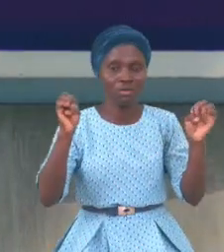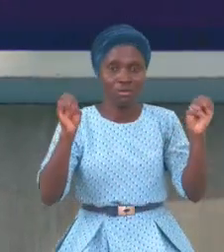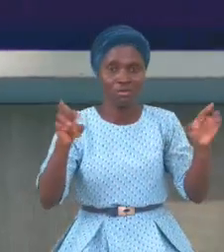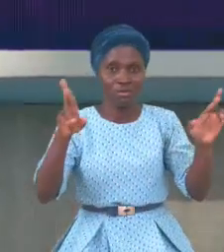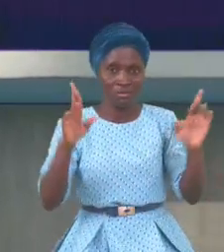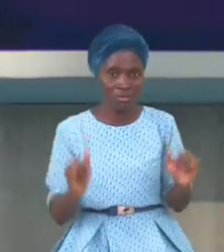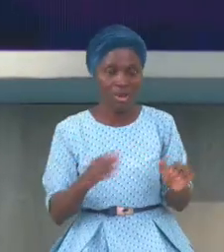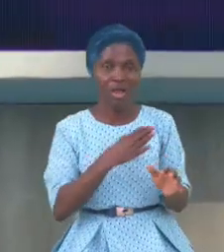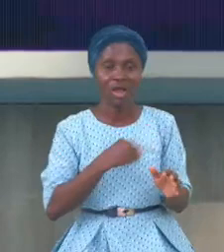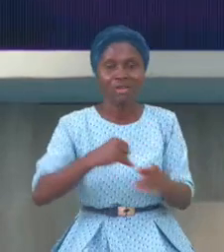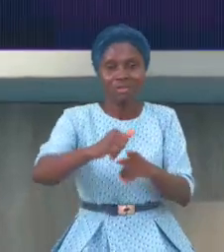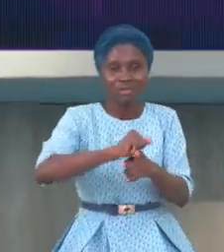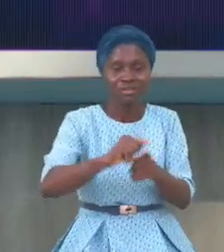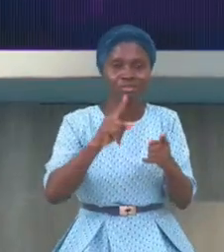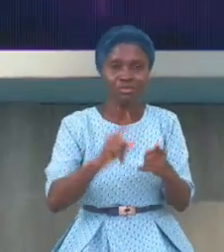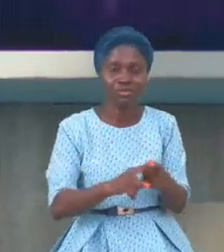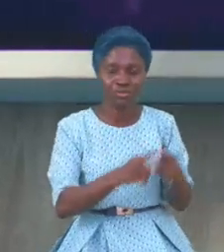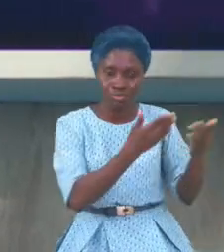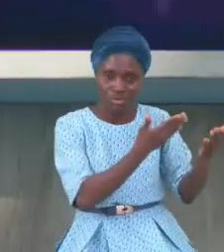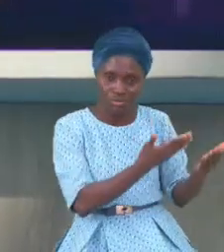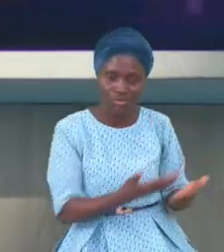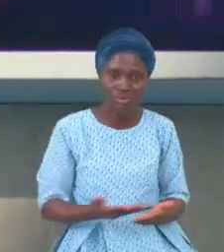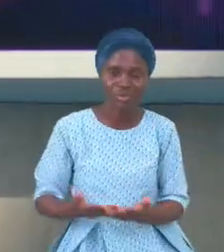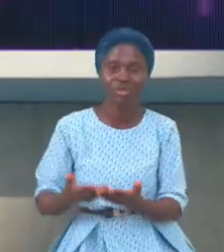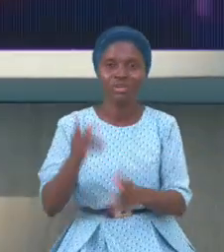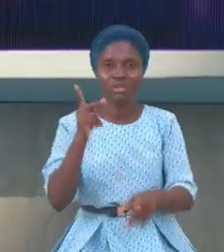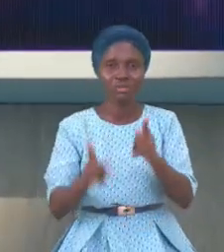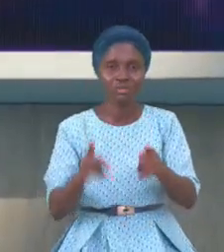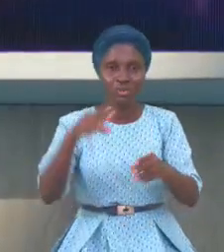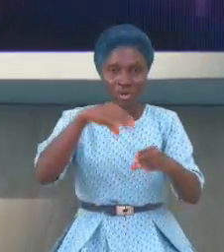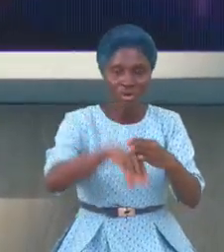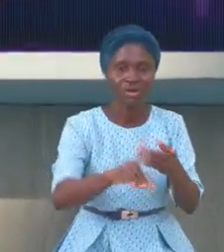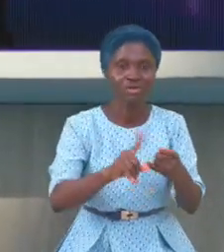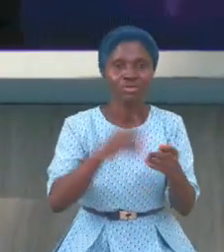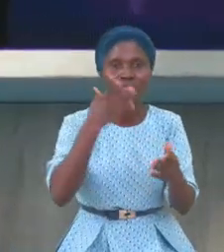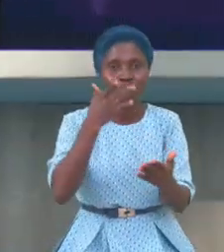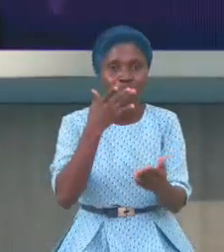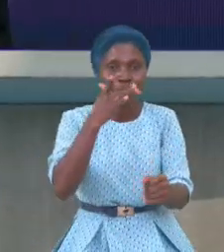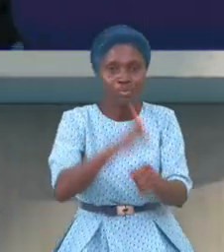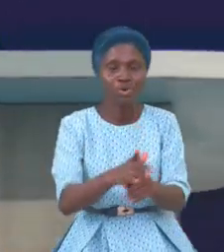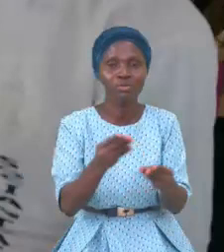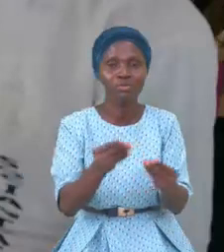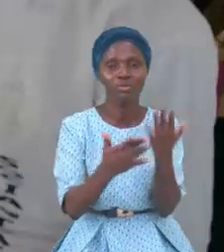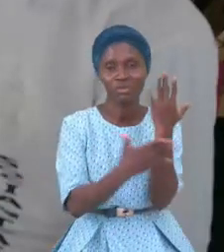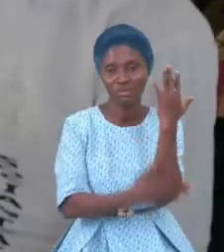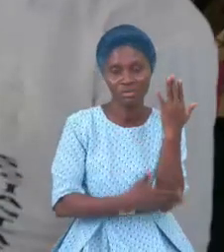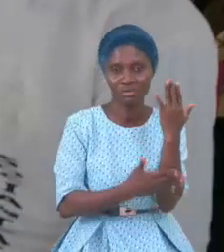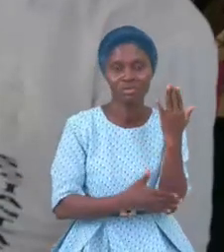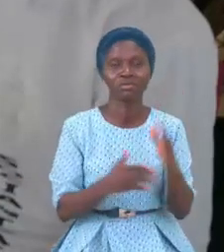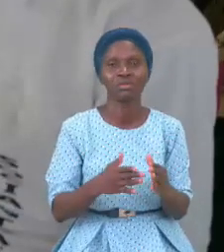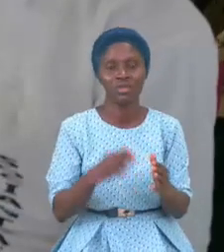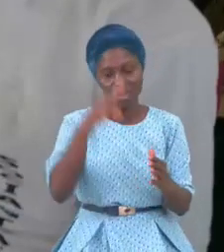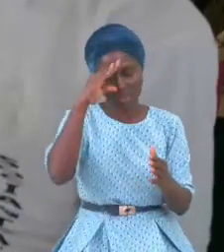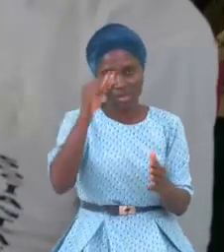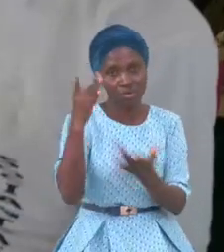promised land, he had commitment to mentorship even without food. And I pray